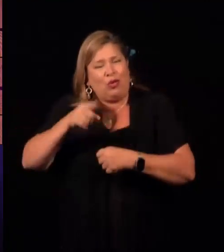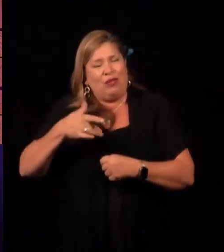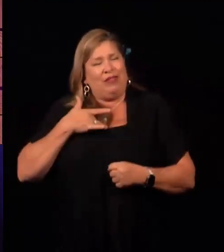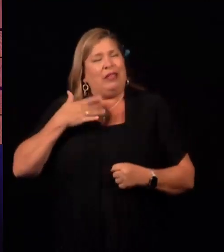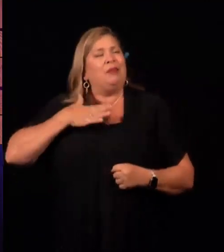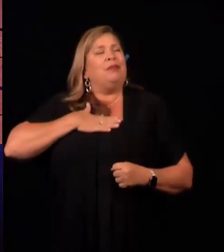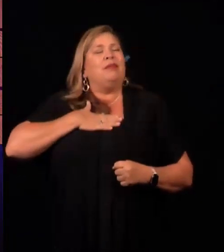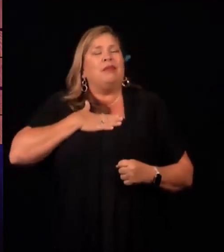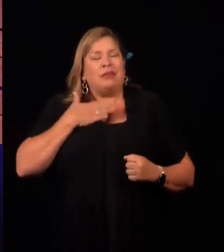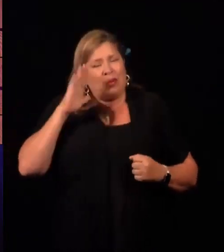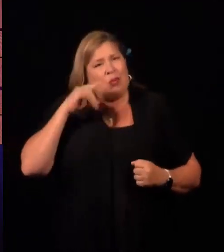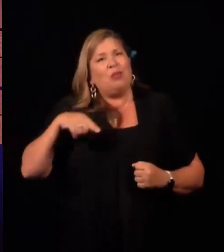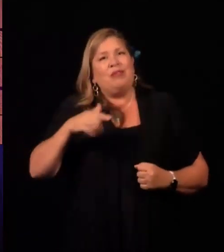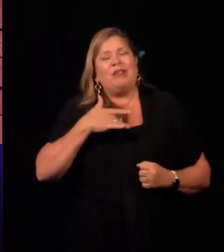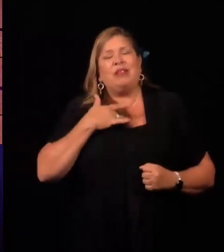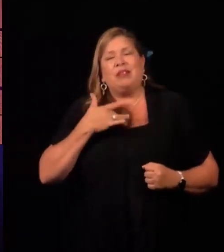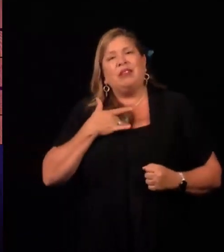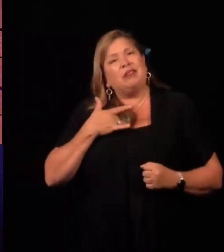and remind yourself of